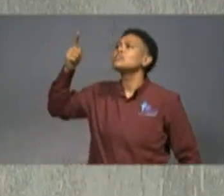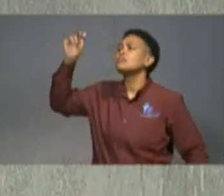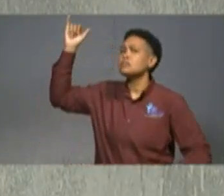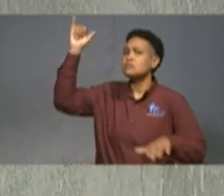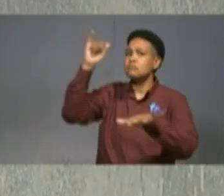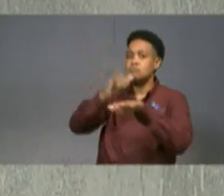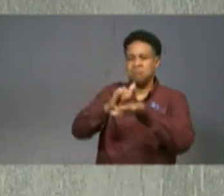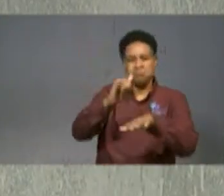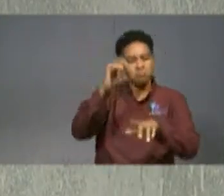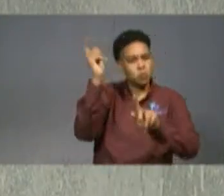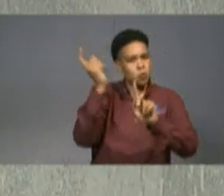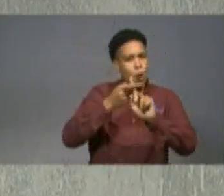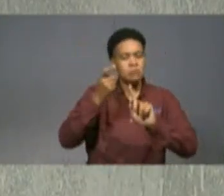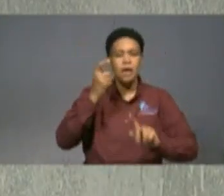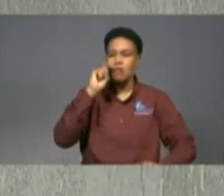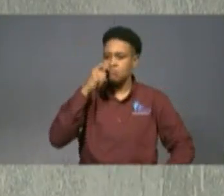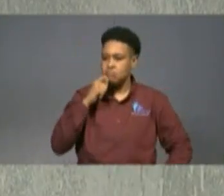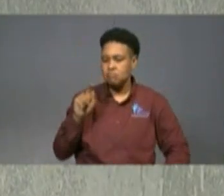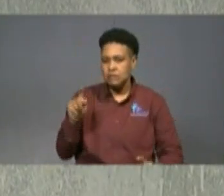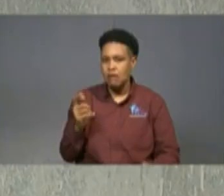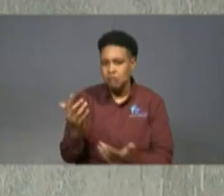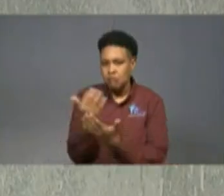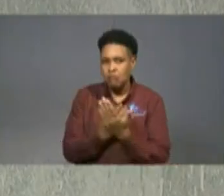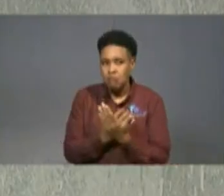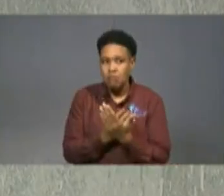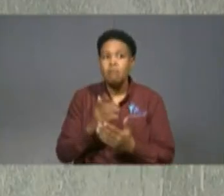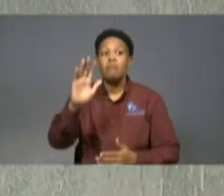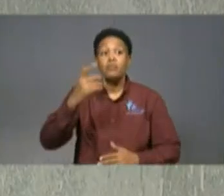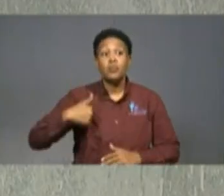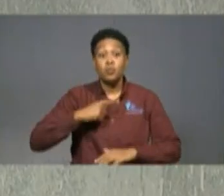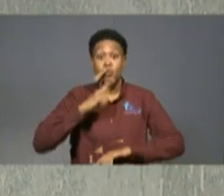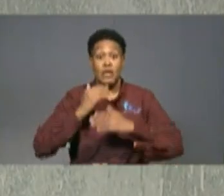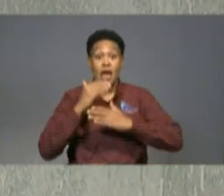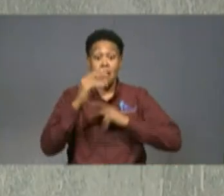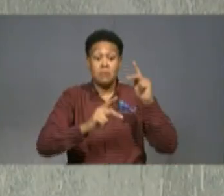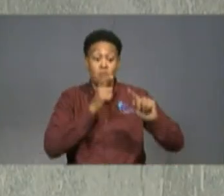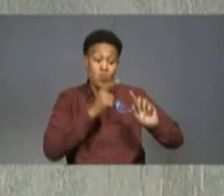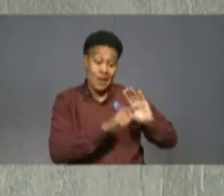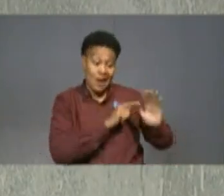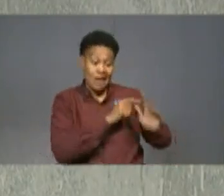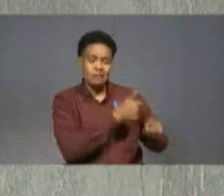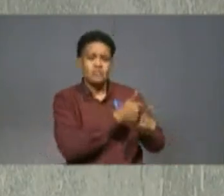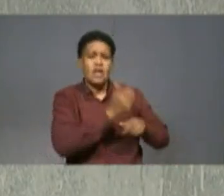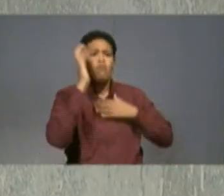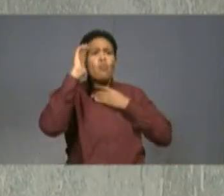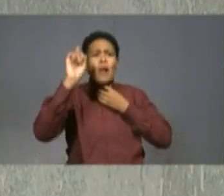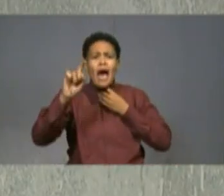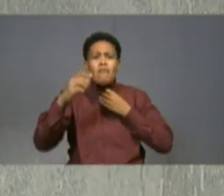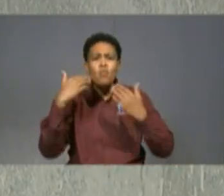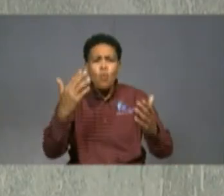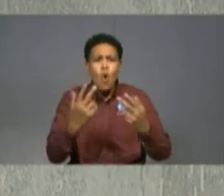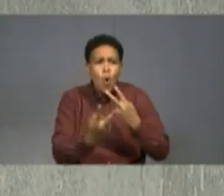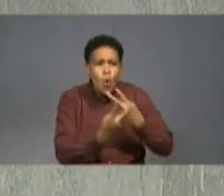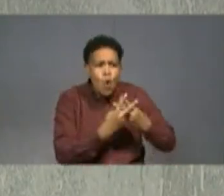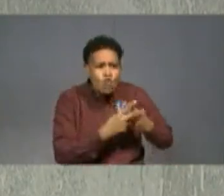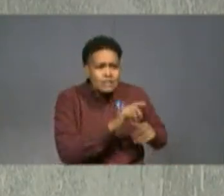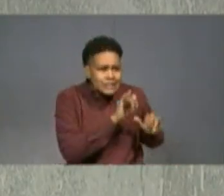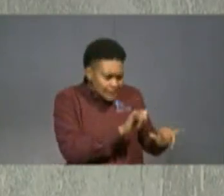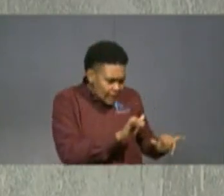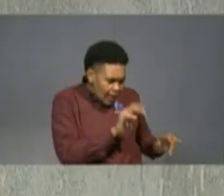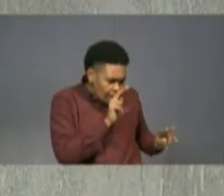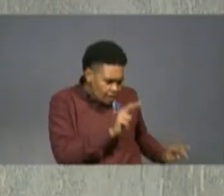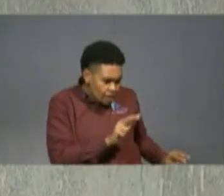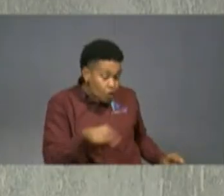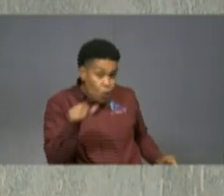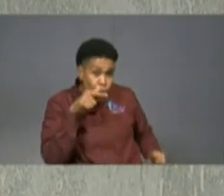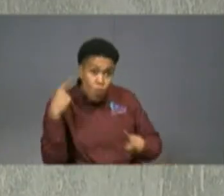are tested. We then will, persons who are negative will have to go into quarantine. Those who are positive will go